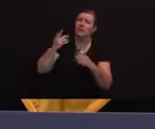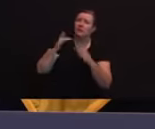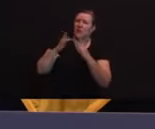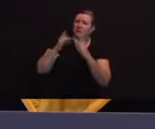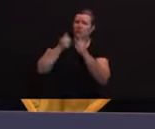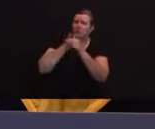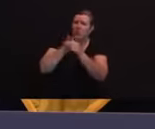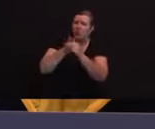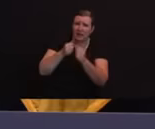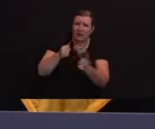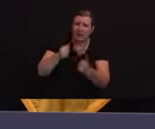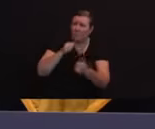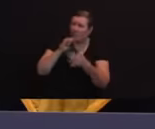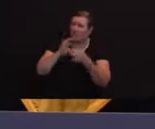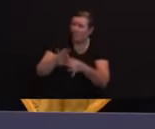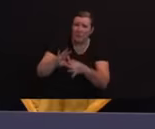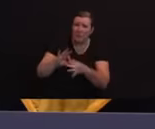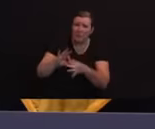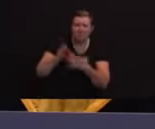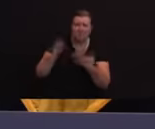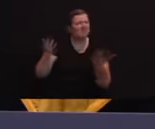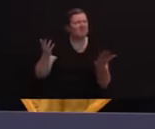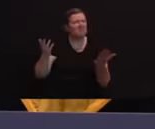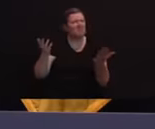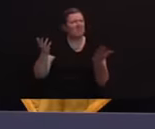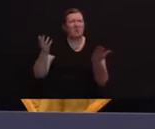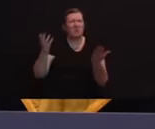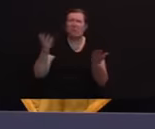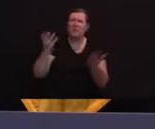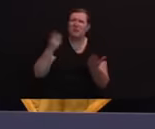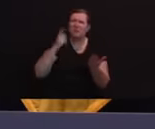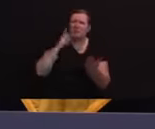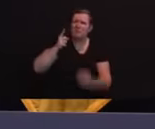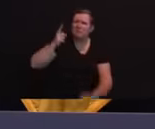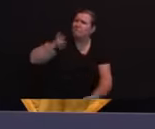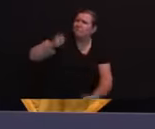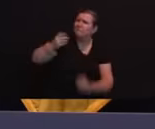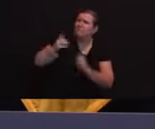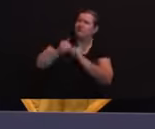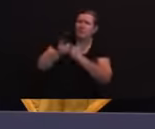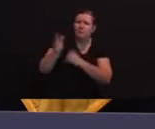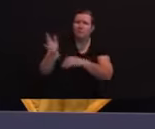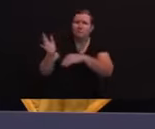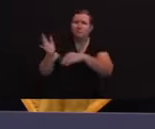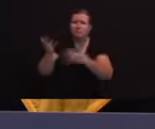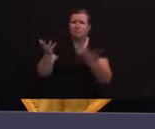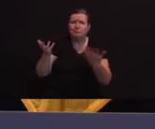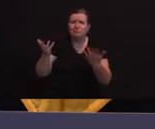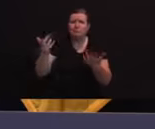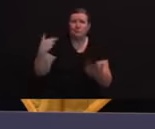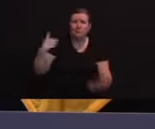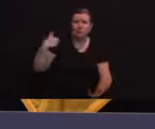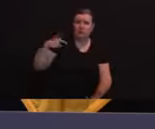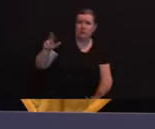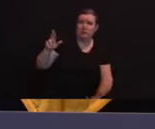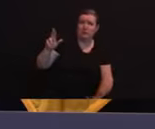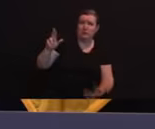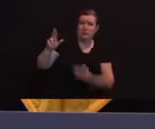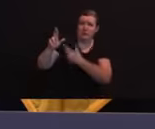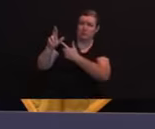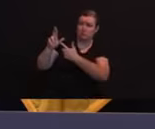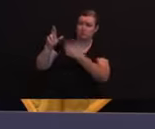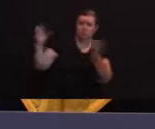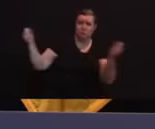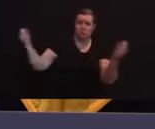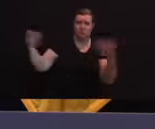you expect that people might use the religious service exemption to circumvent gathering restrictions for, say, Thanksgiving,